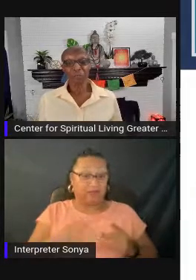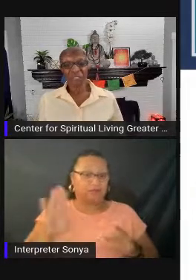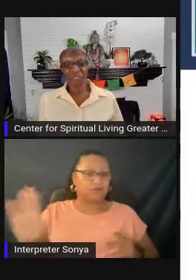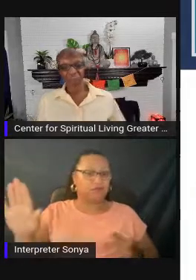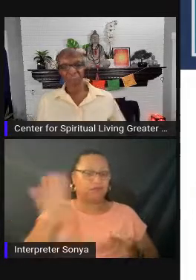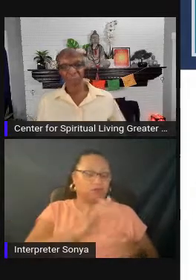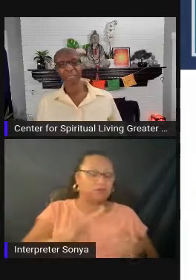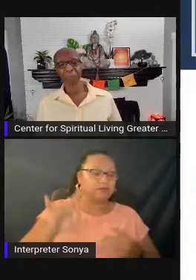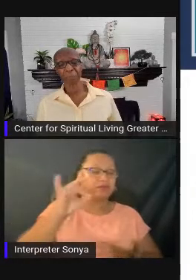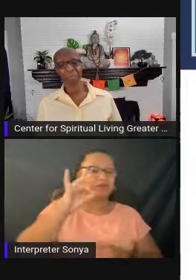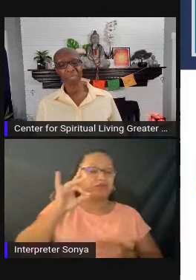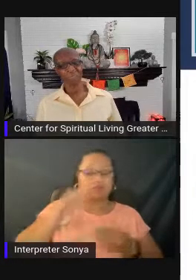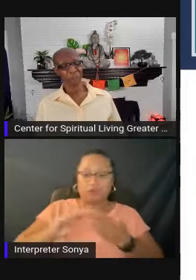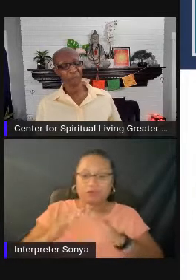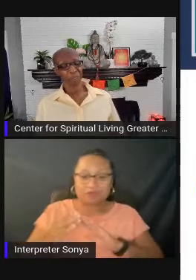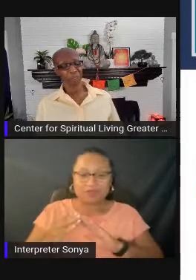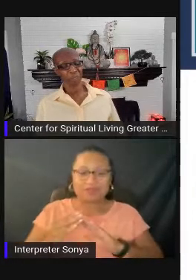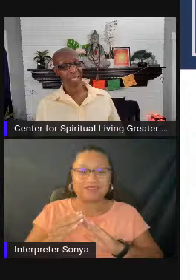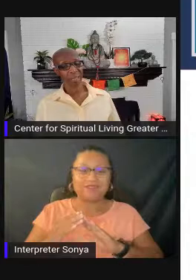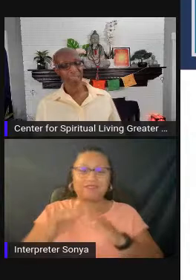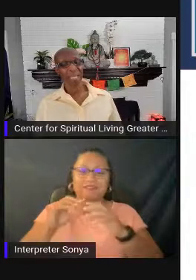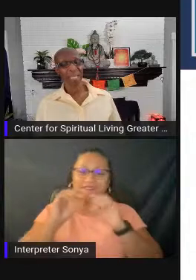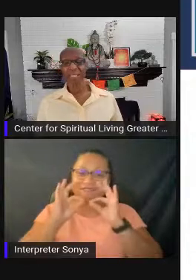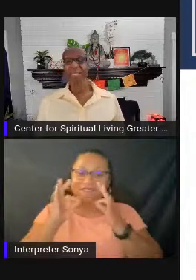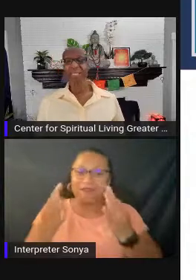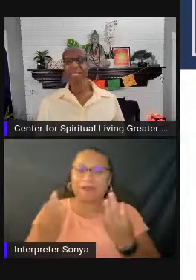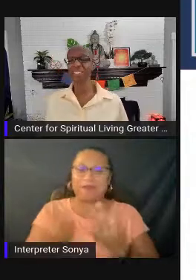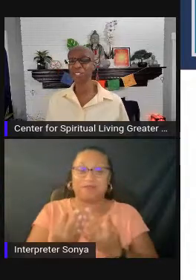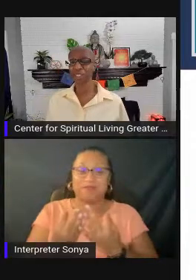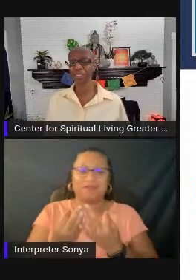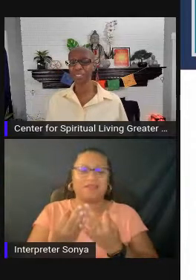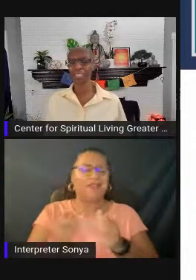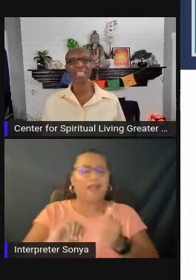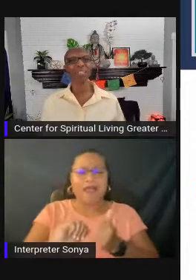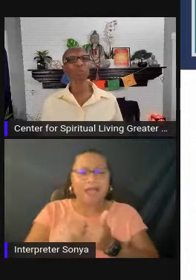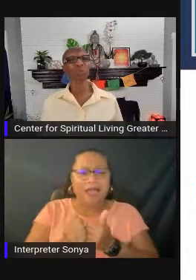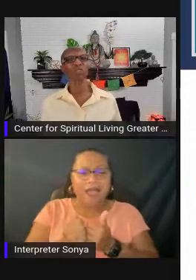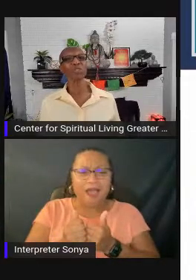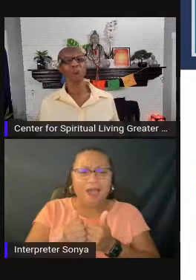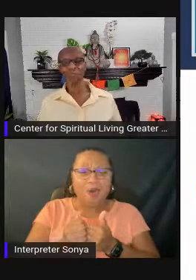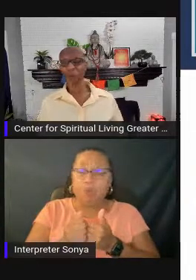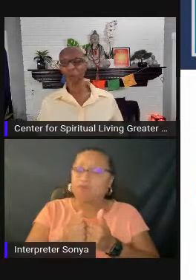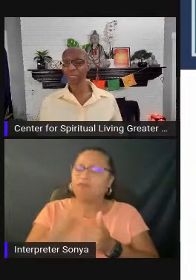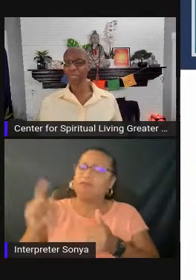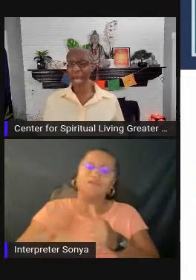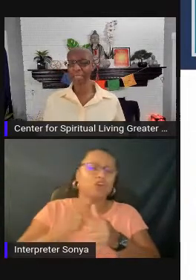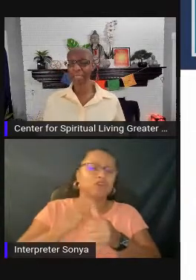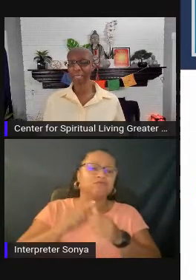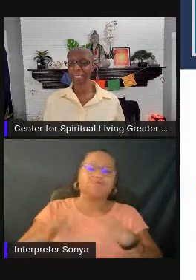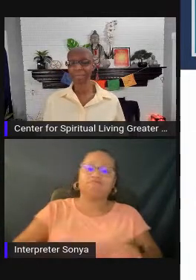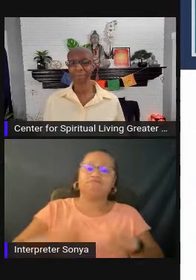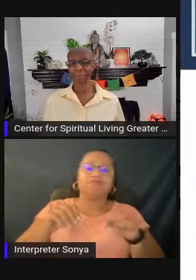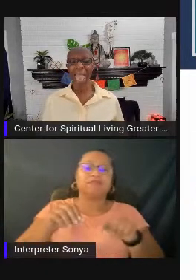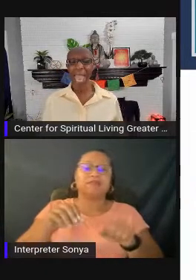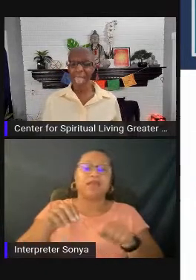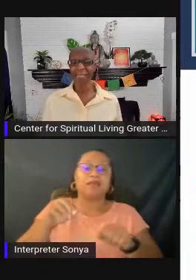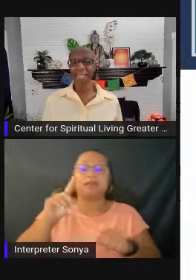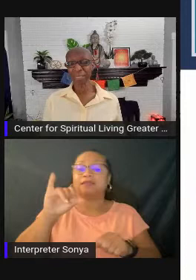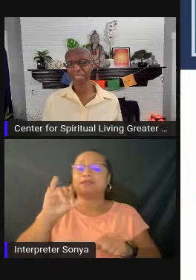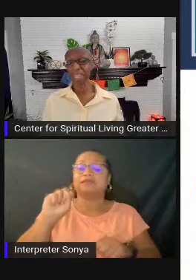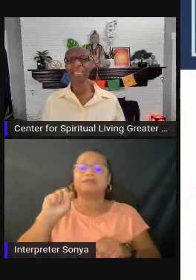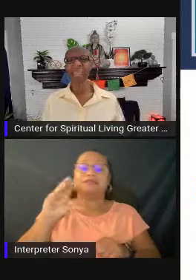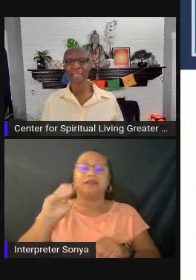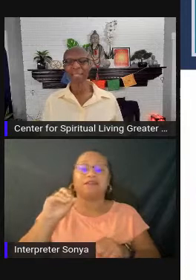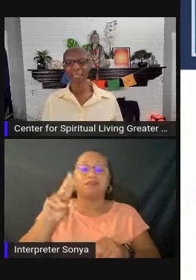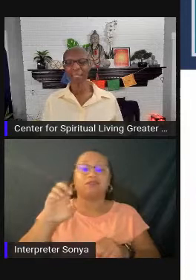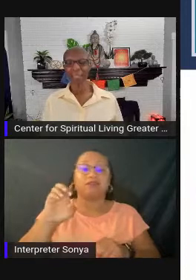spiritual family. The first step is to take the discovery class, which is offered online and can